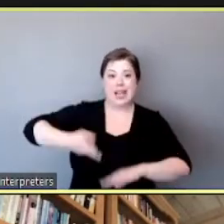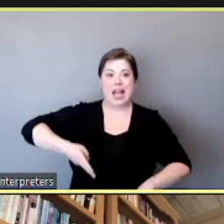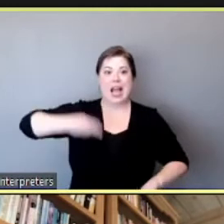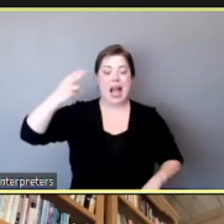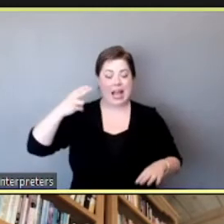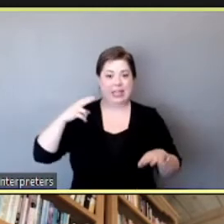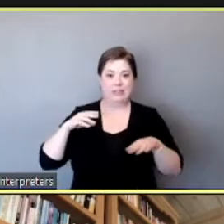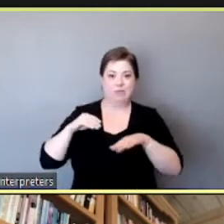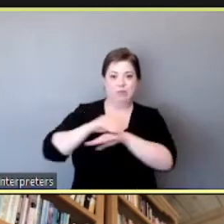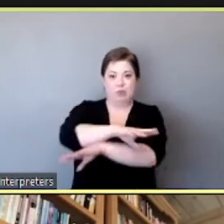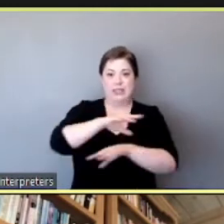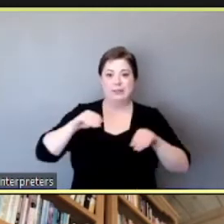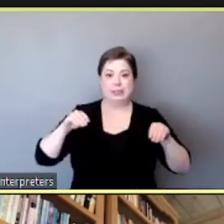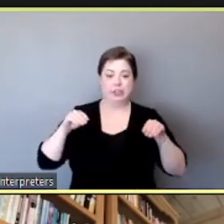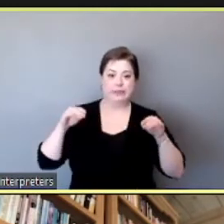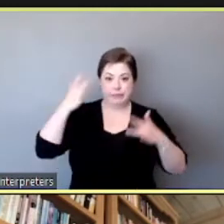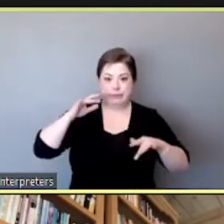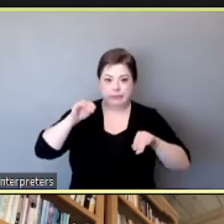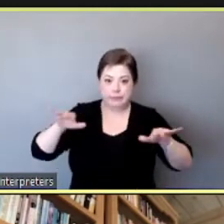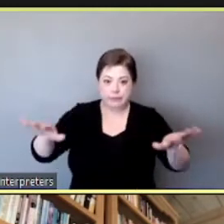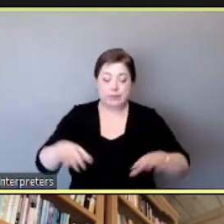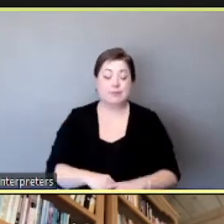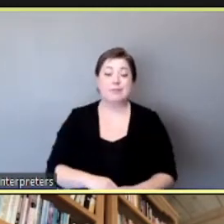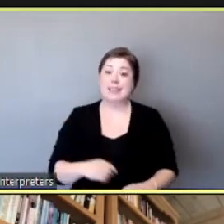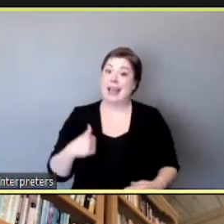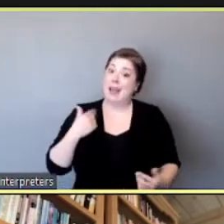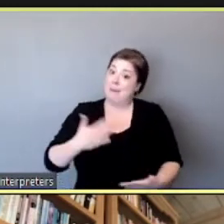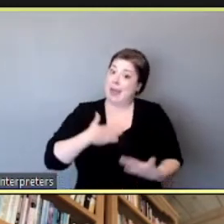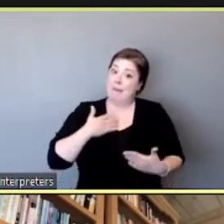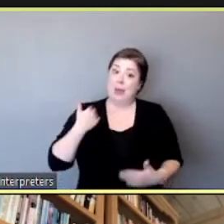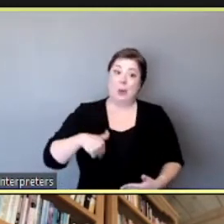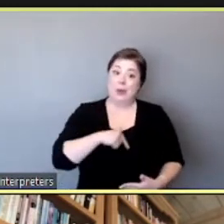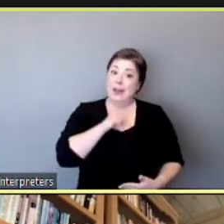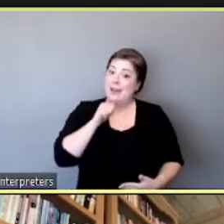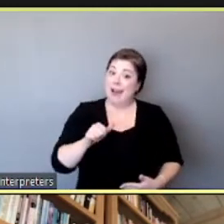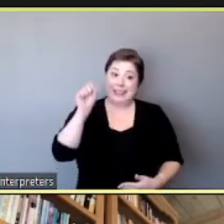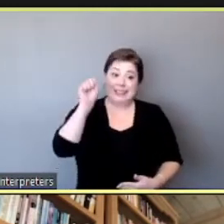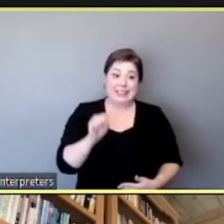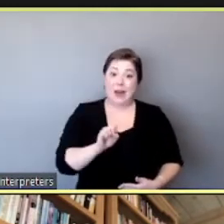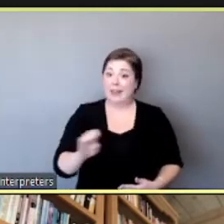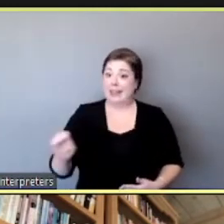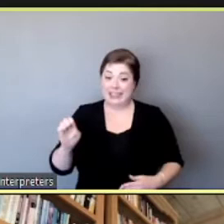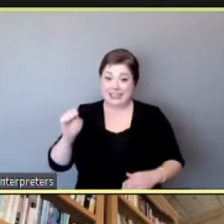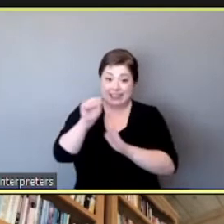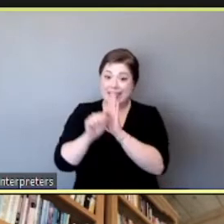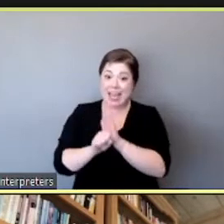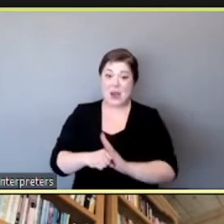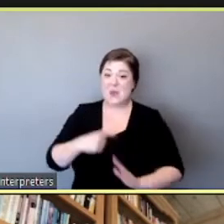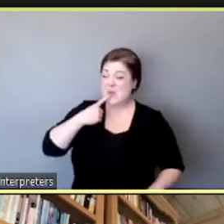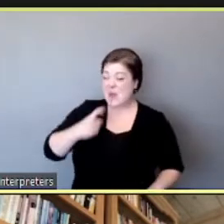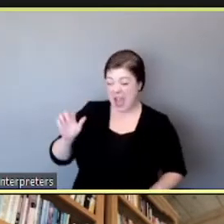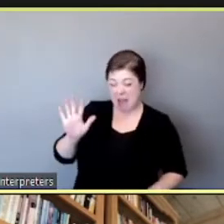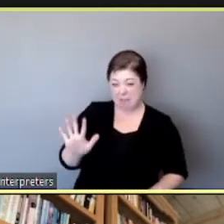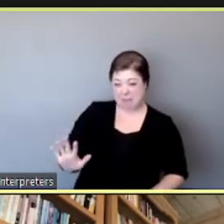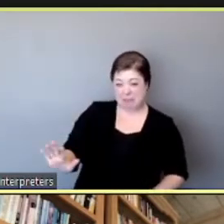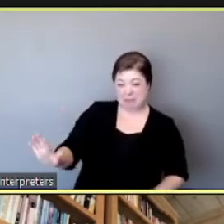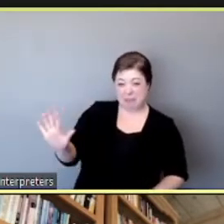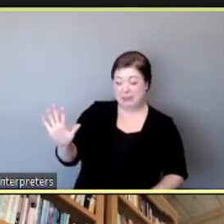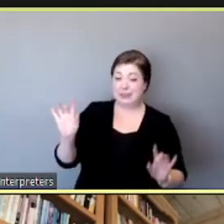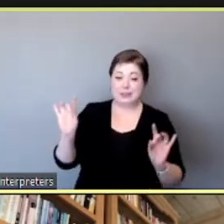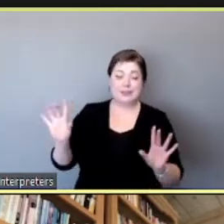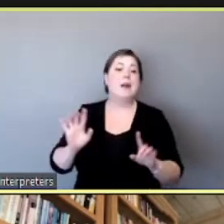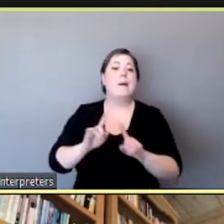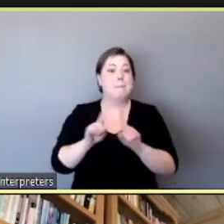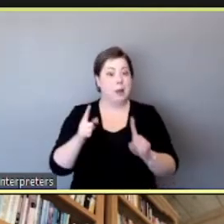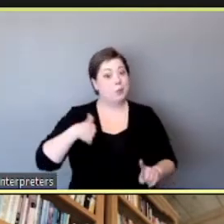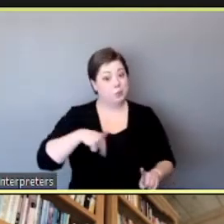transmission. I'm really glad we're not one of the southeastern states that's just completely and totally all red, but we have our share of red if you